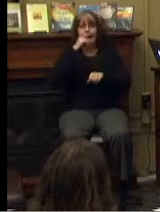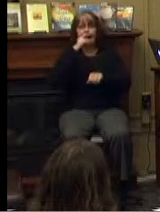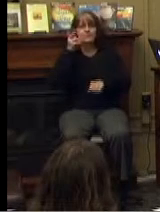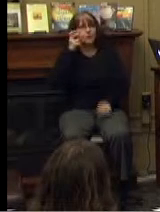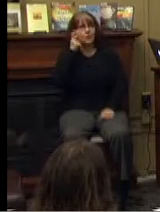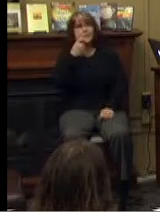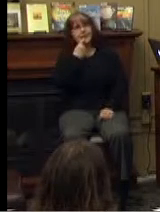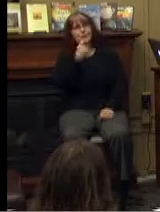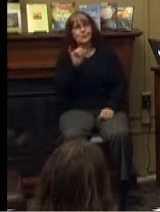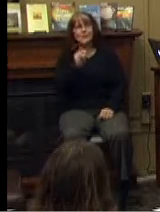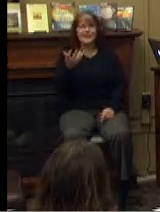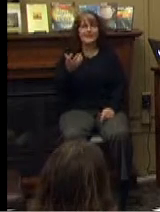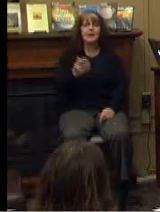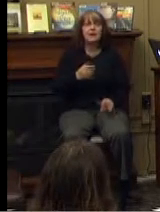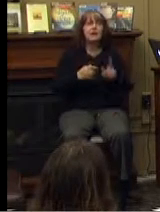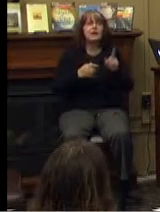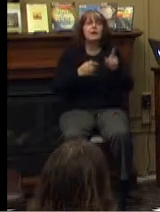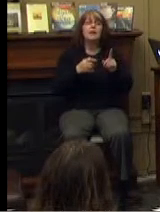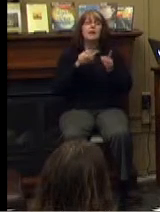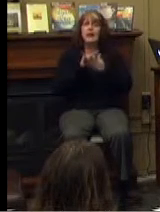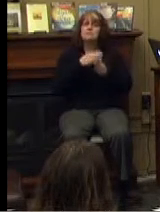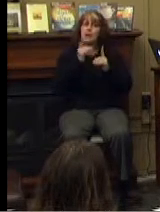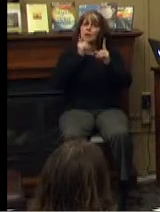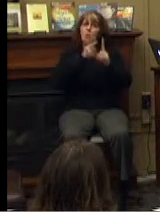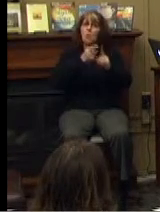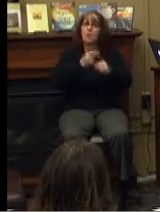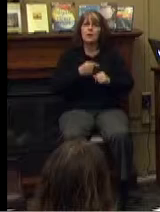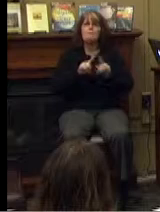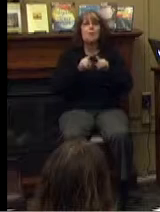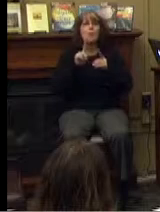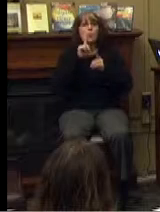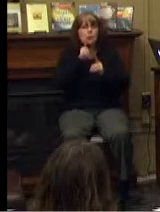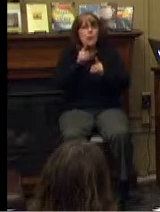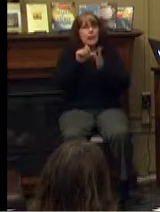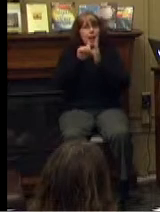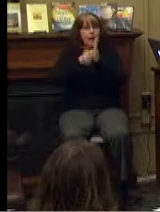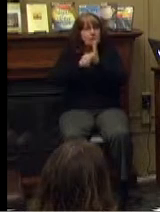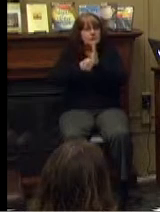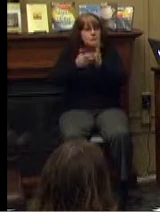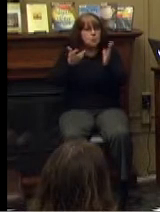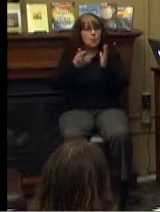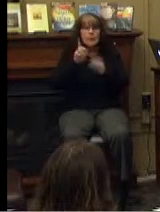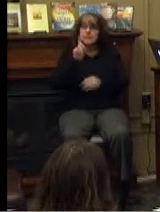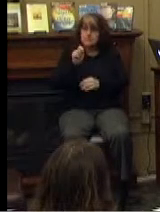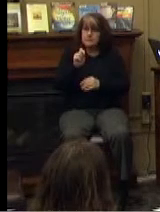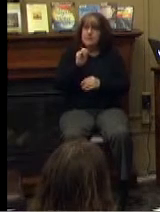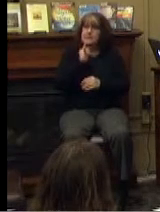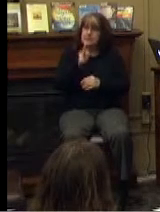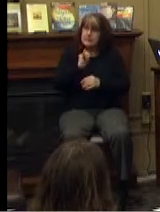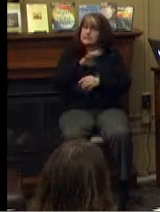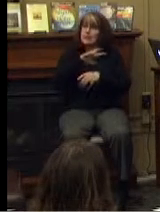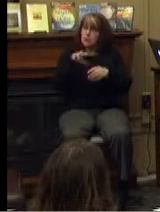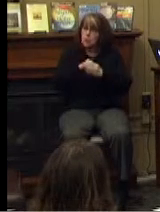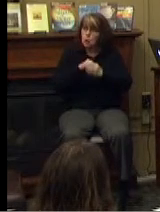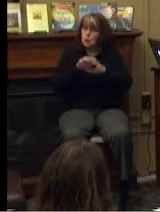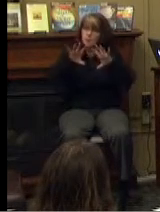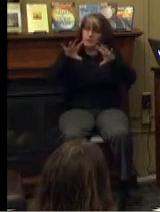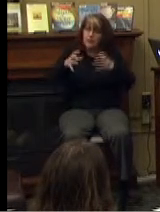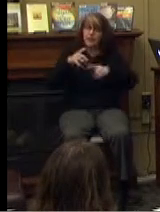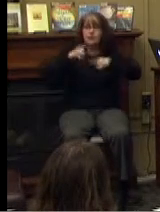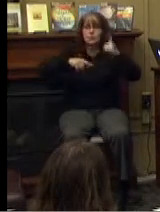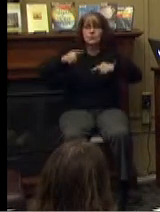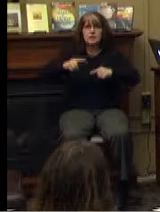there is a difference. But here is the one that I want us to really emphasize, that disability is a part of diversity. It's not a silo. It's not